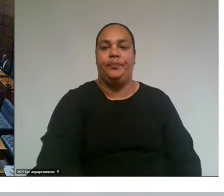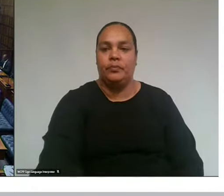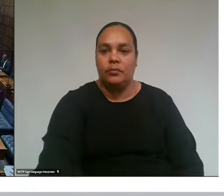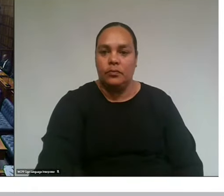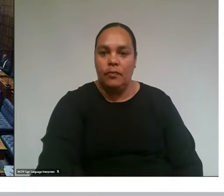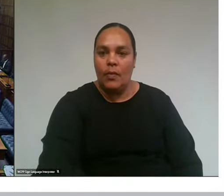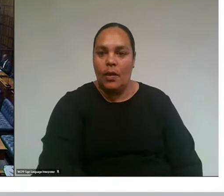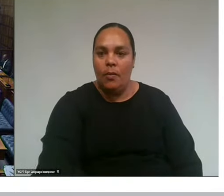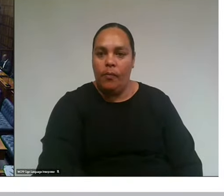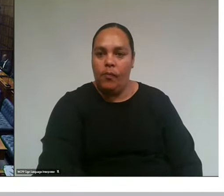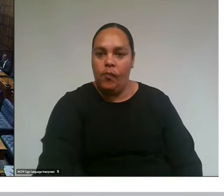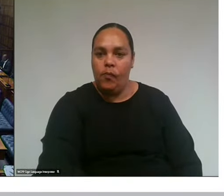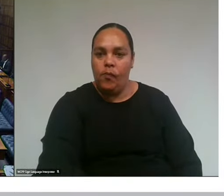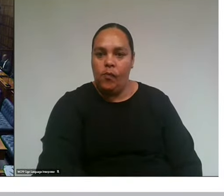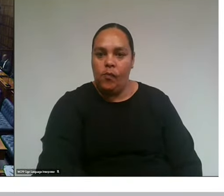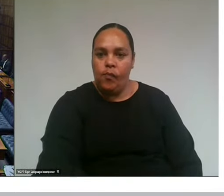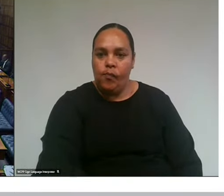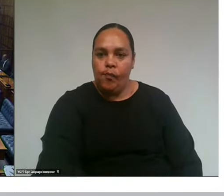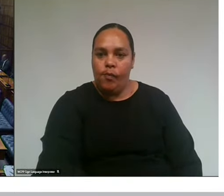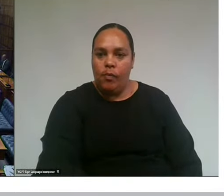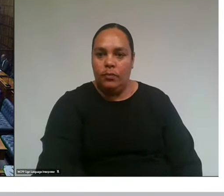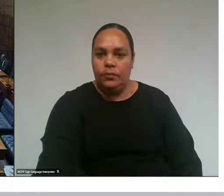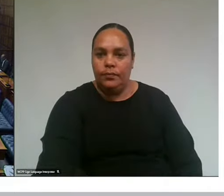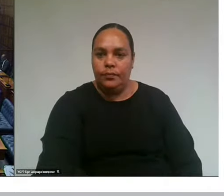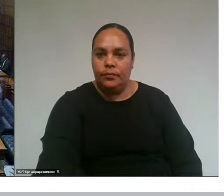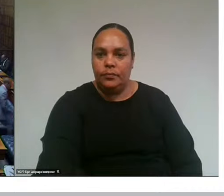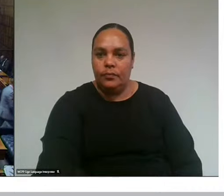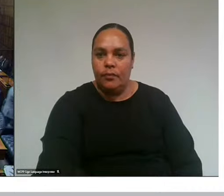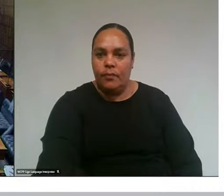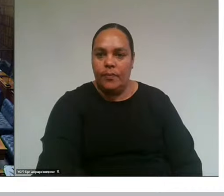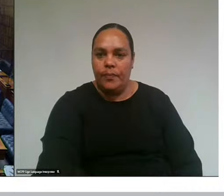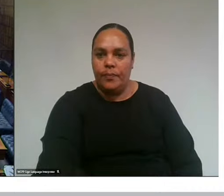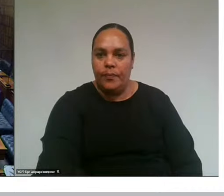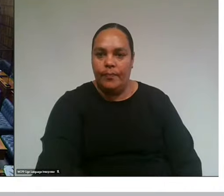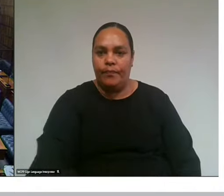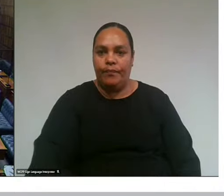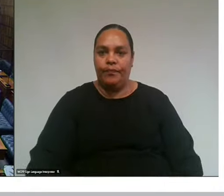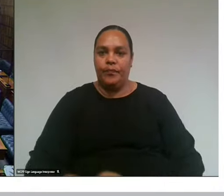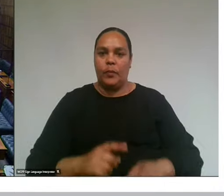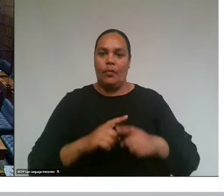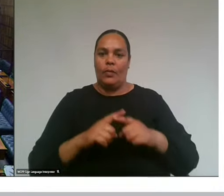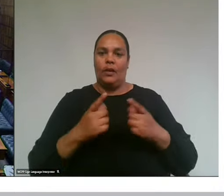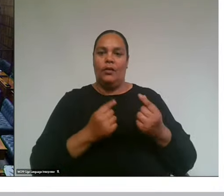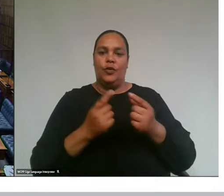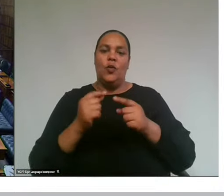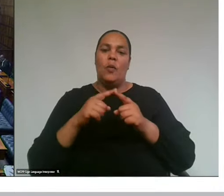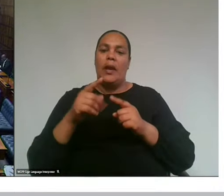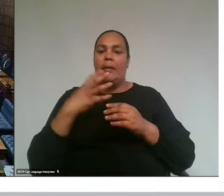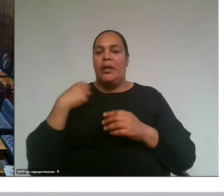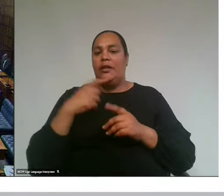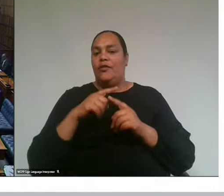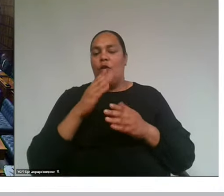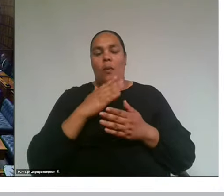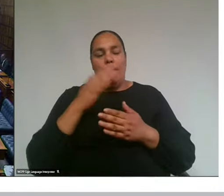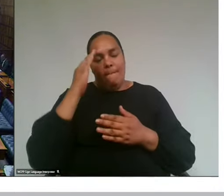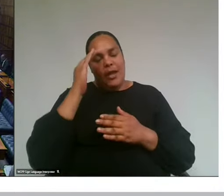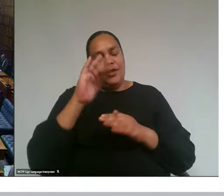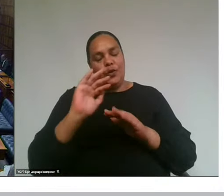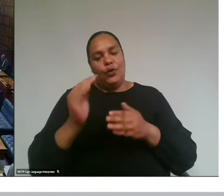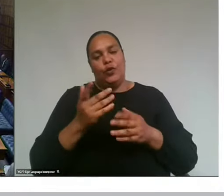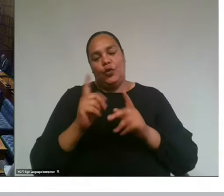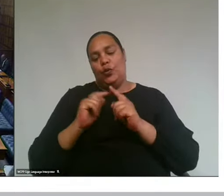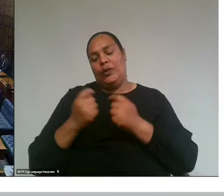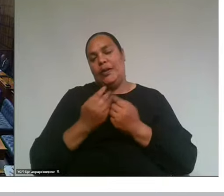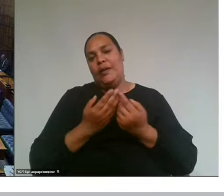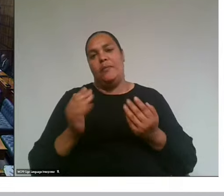I'll hand over to the minister and H if um Minister and HD for the sake of time if you wouldn't mind just um introducing the entirety of your